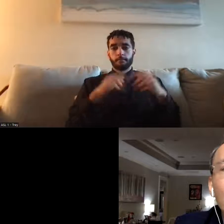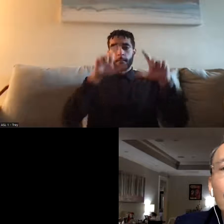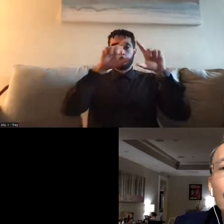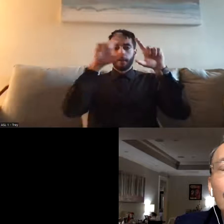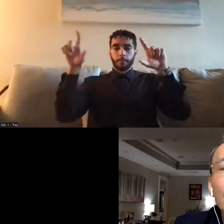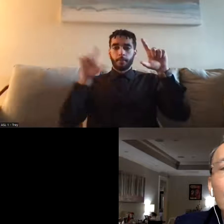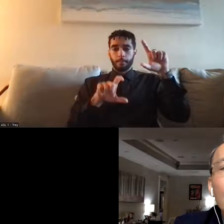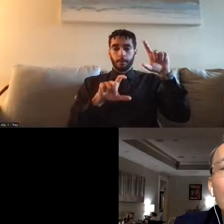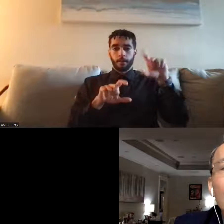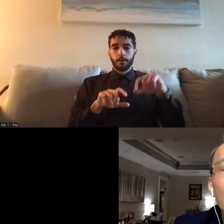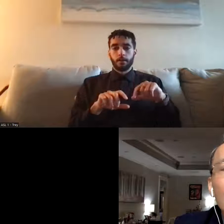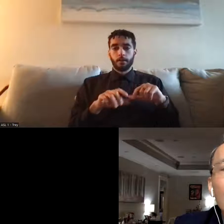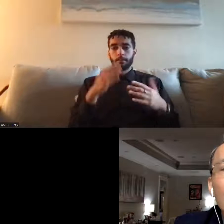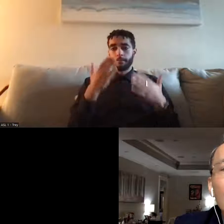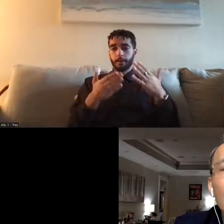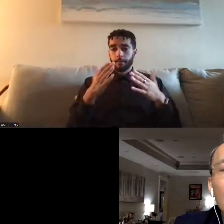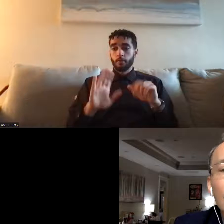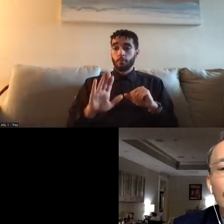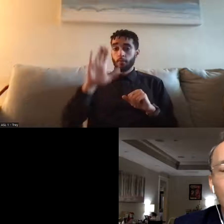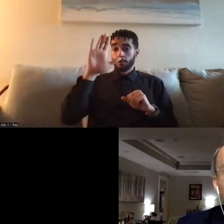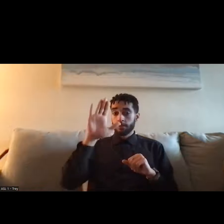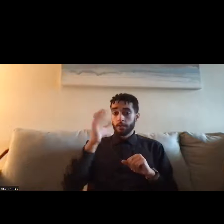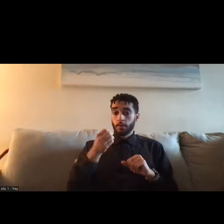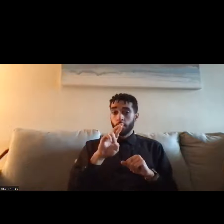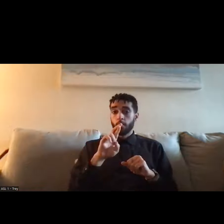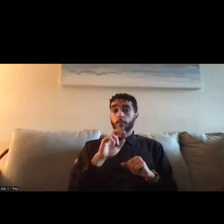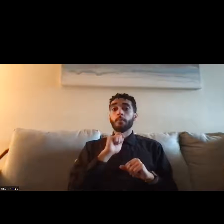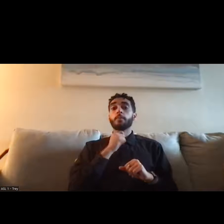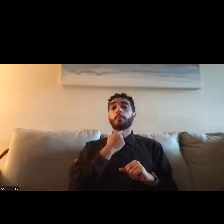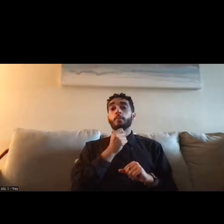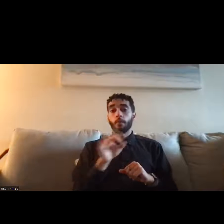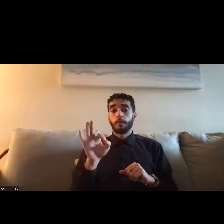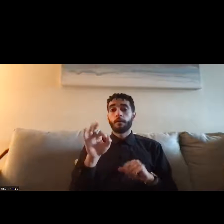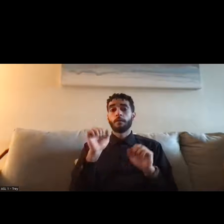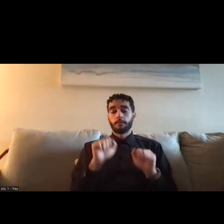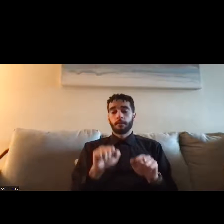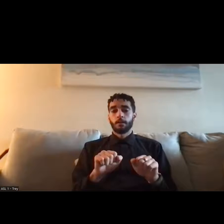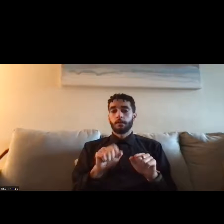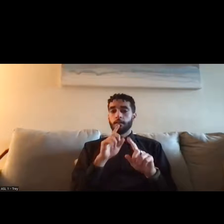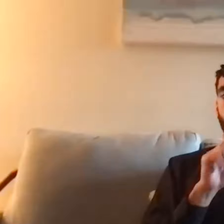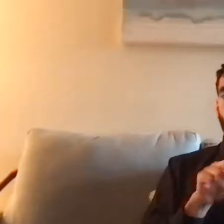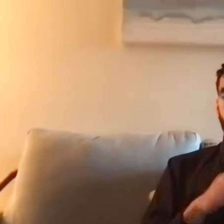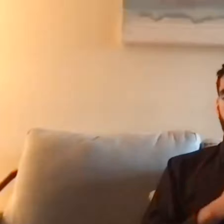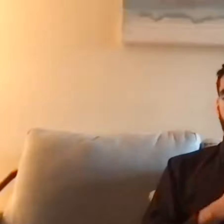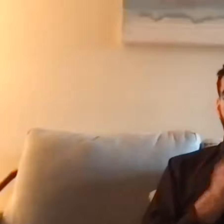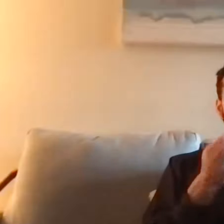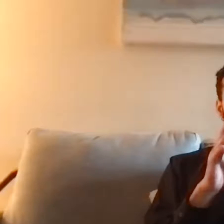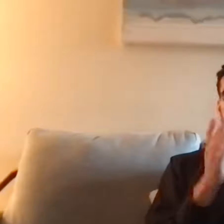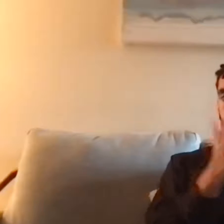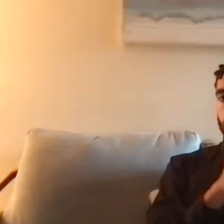need to raise your hand or just speak up if you'd like to make a comment or ask a